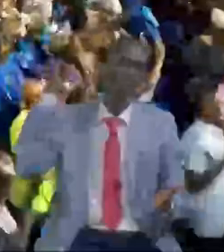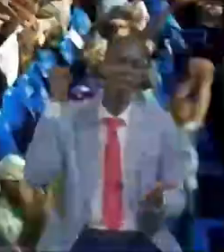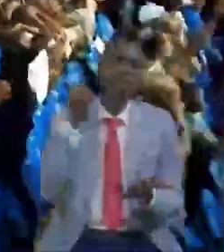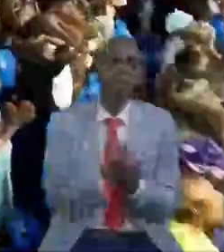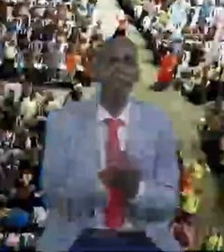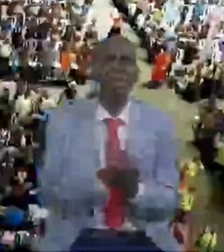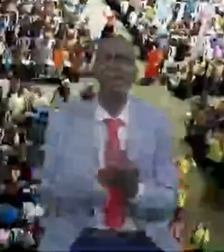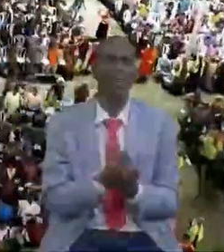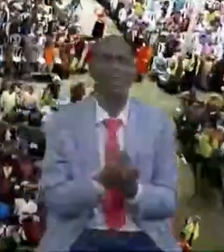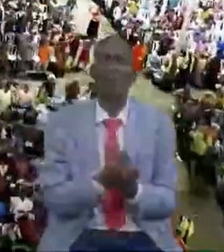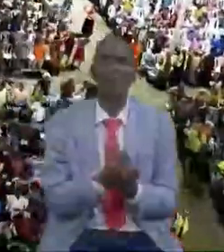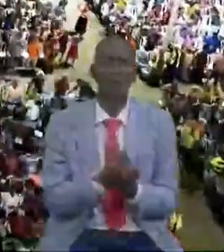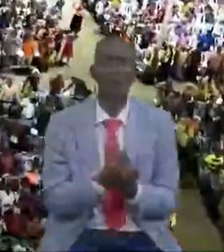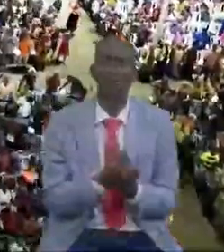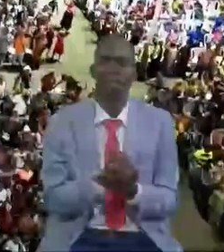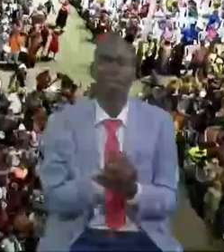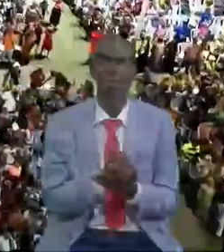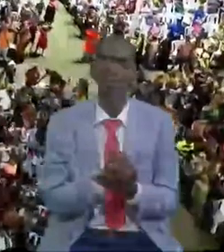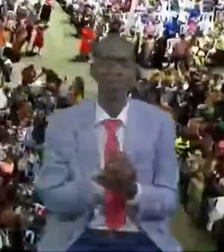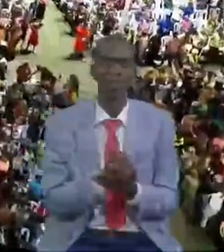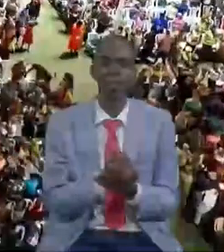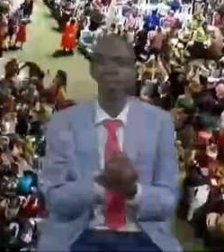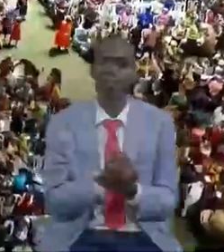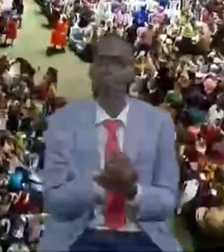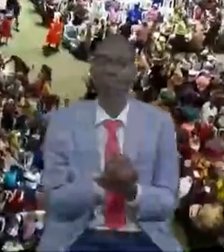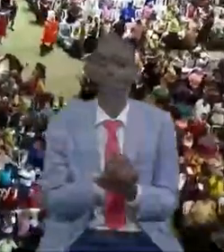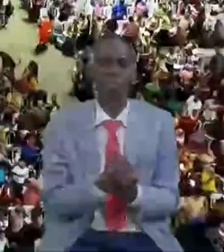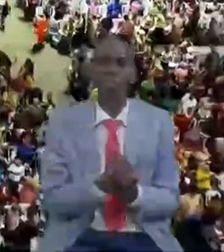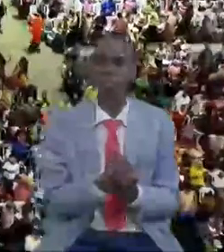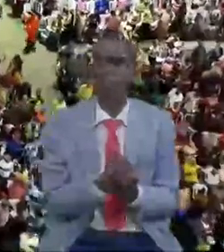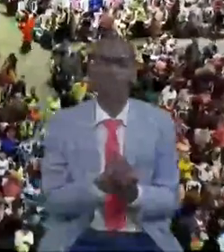Amen.